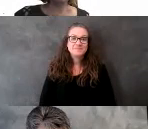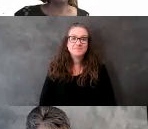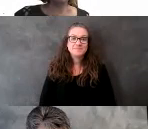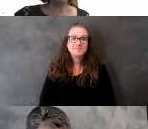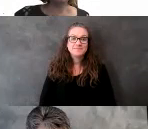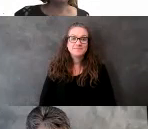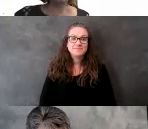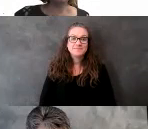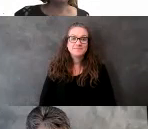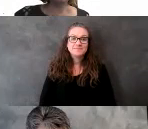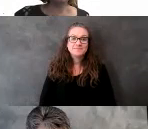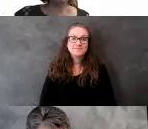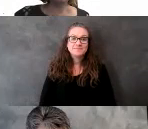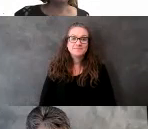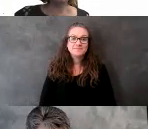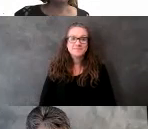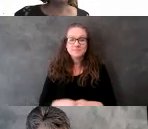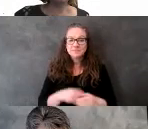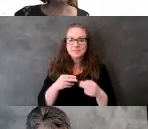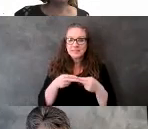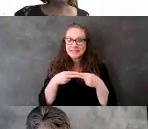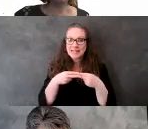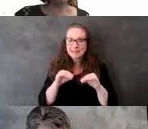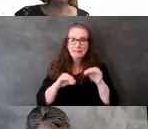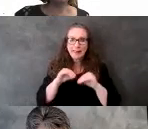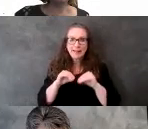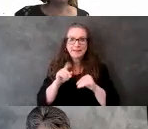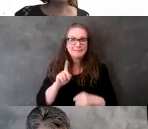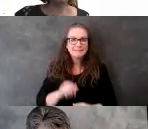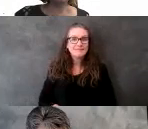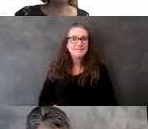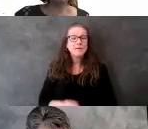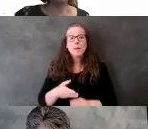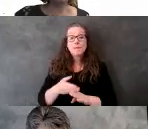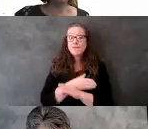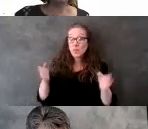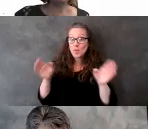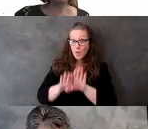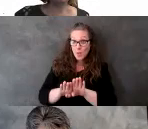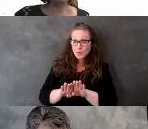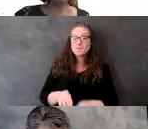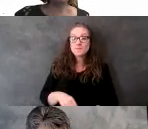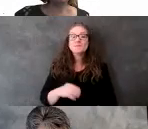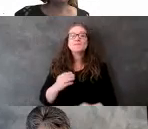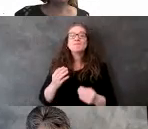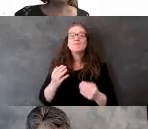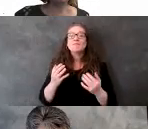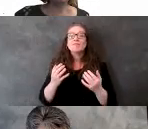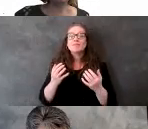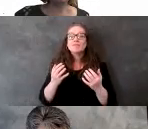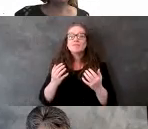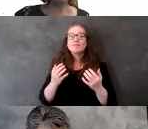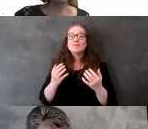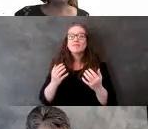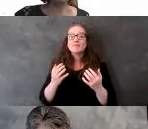No, I got messed up on my slides here. Oh, before we go, I just wanted to make a quick, say